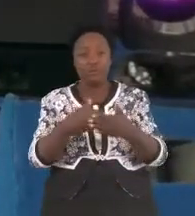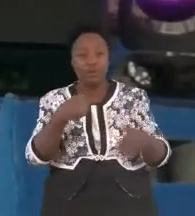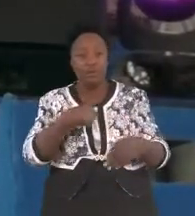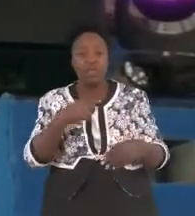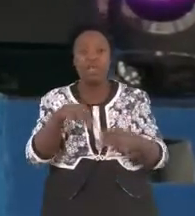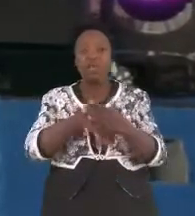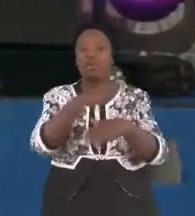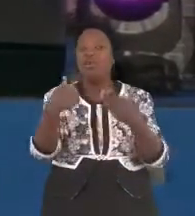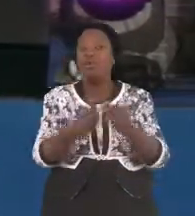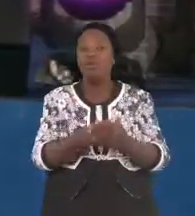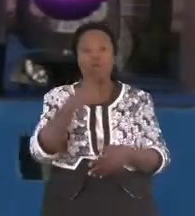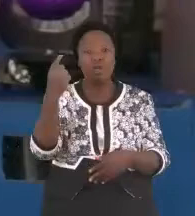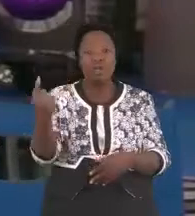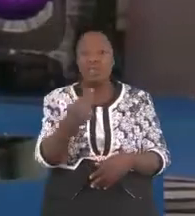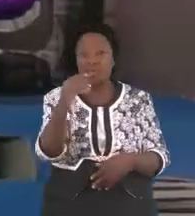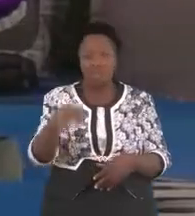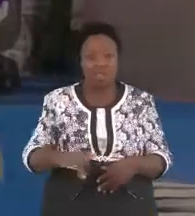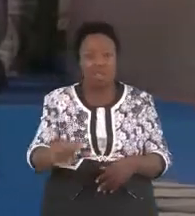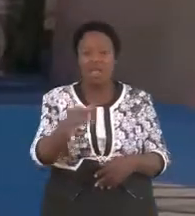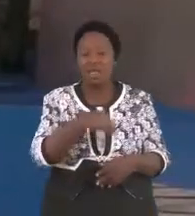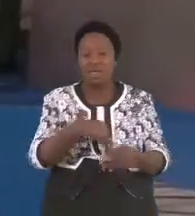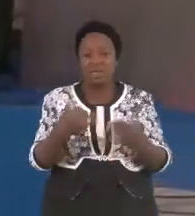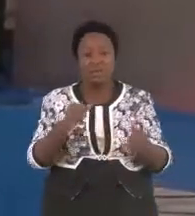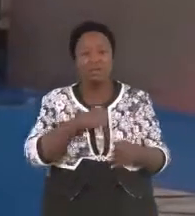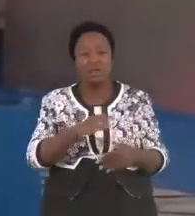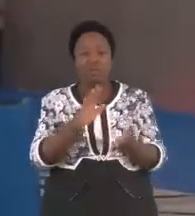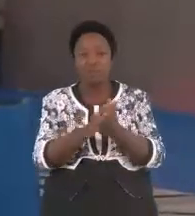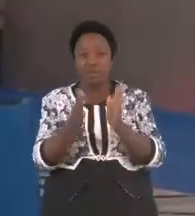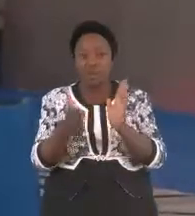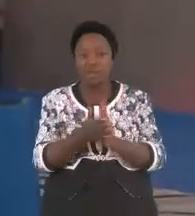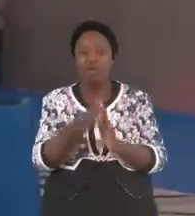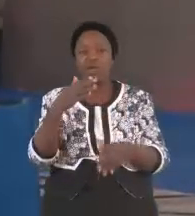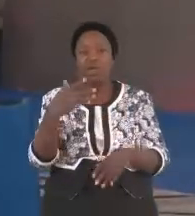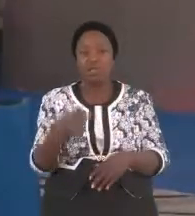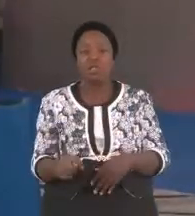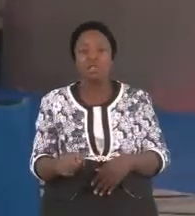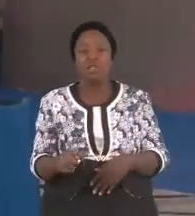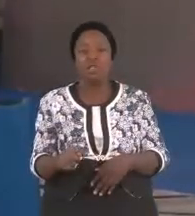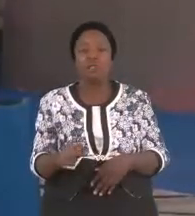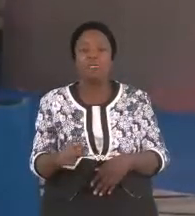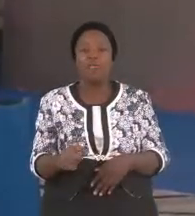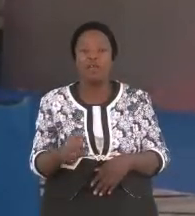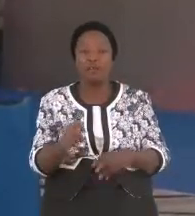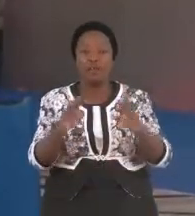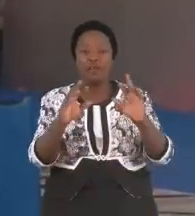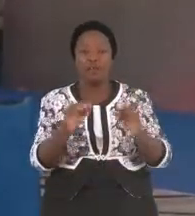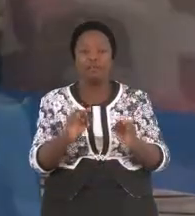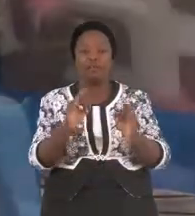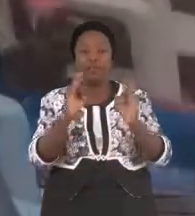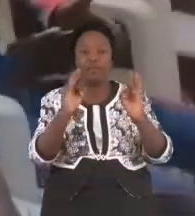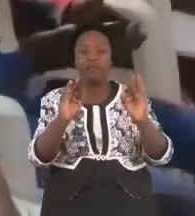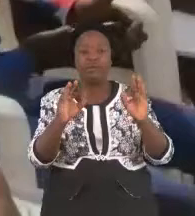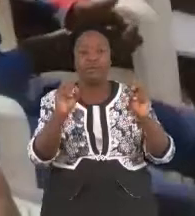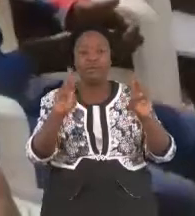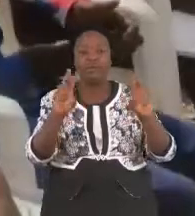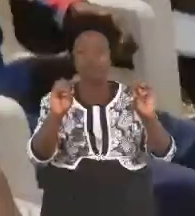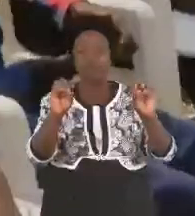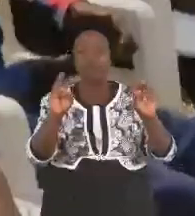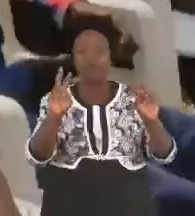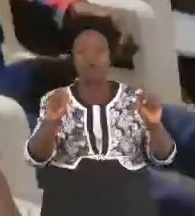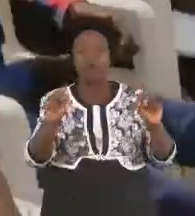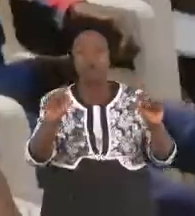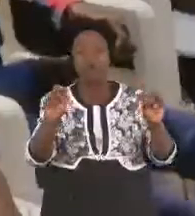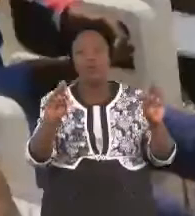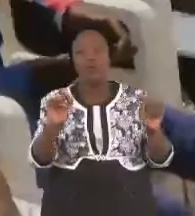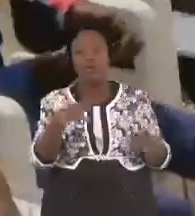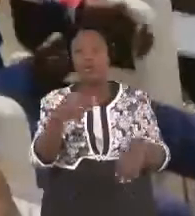eternity. And now he became the forerunner on earth. And then he says in verse 16, he says, "And